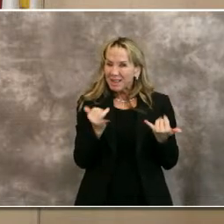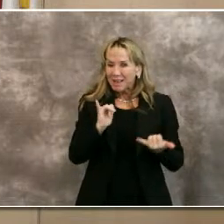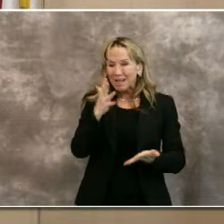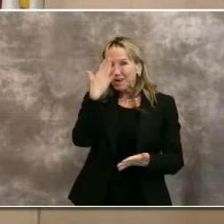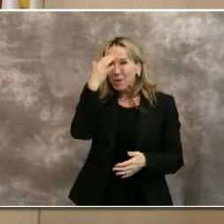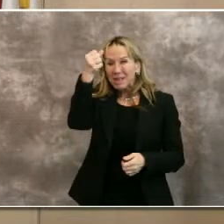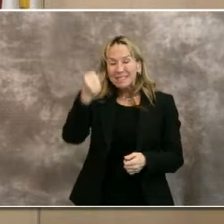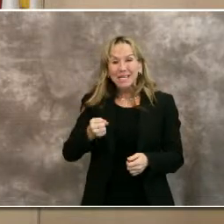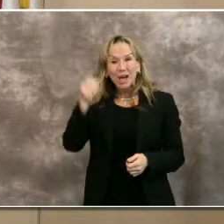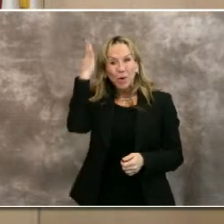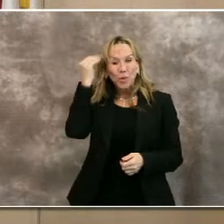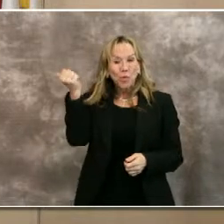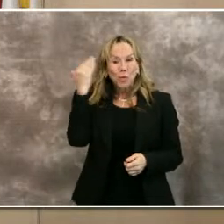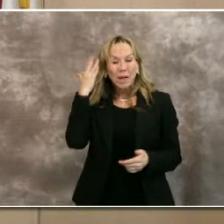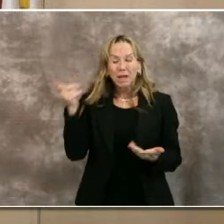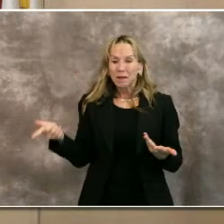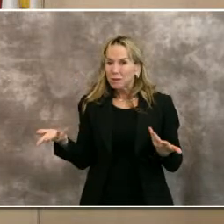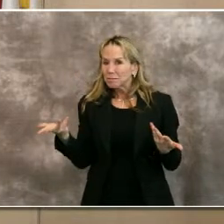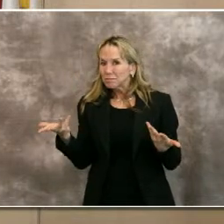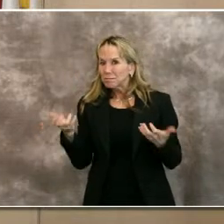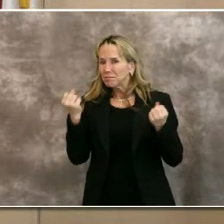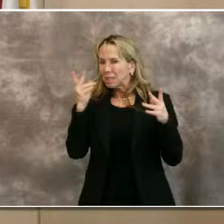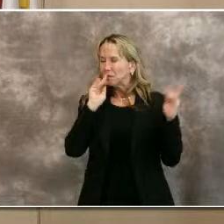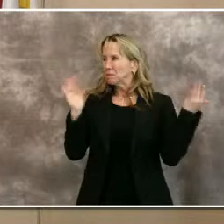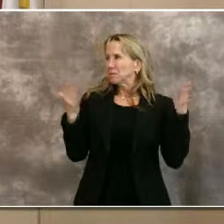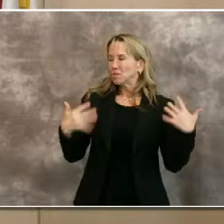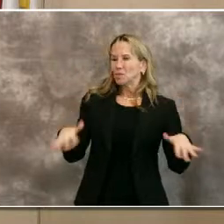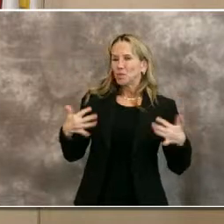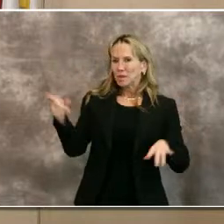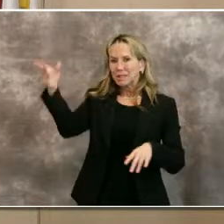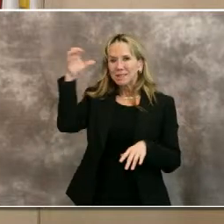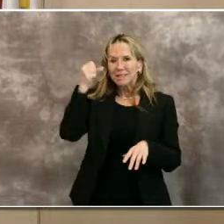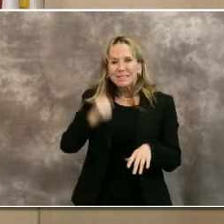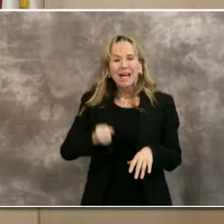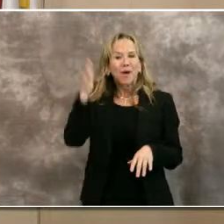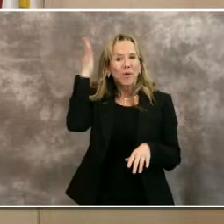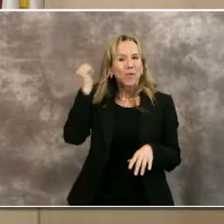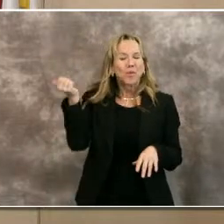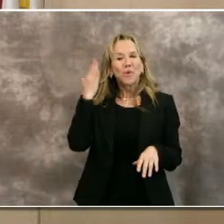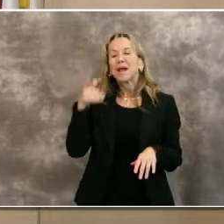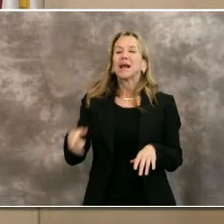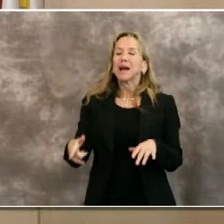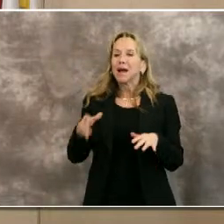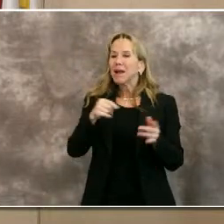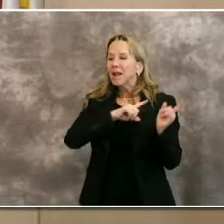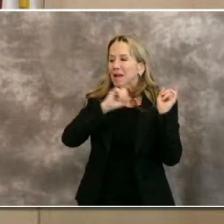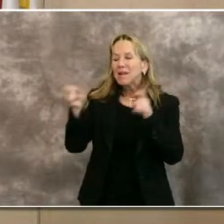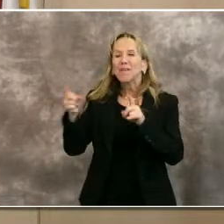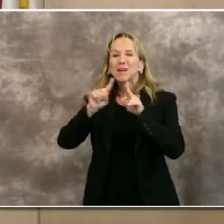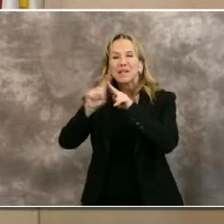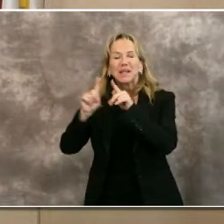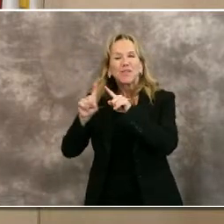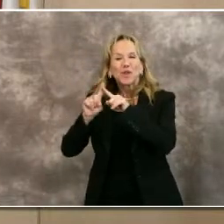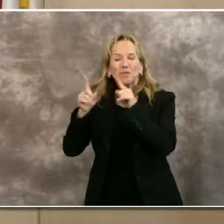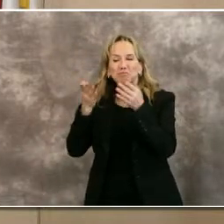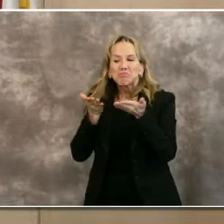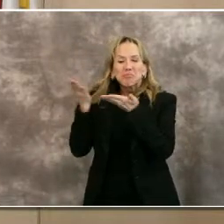South Korea, which has been brought up a lot as like the example of how to test,